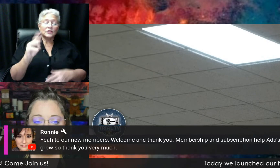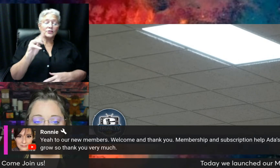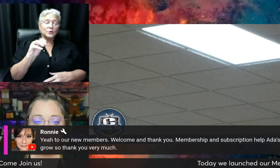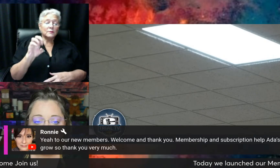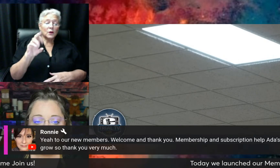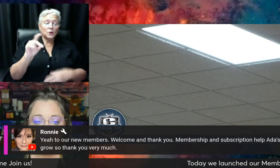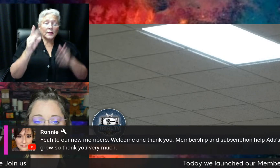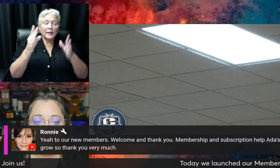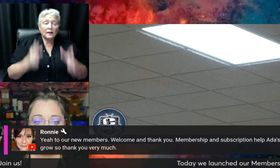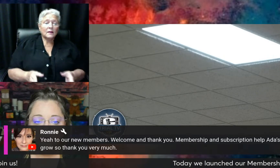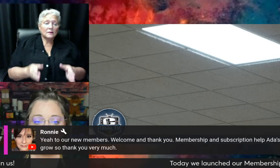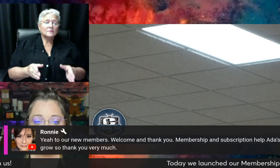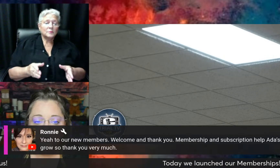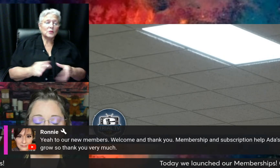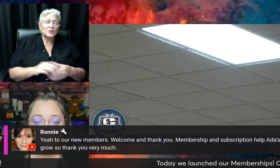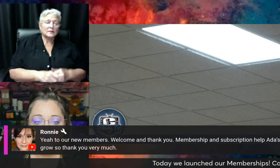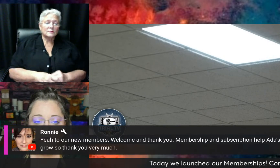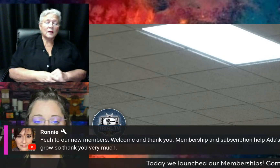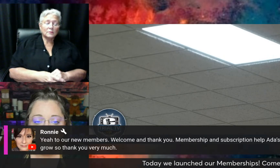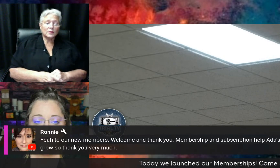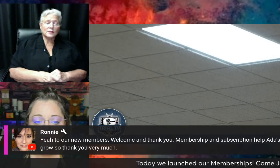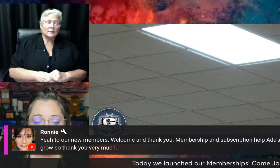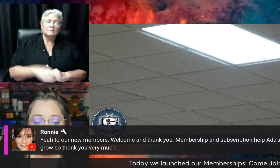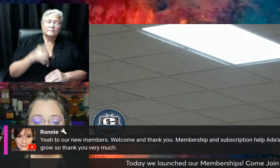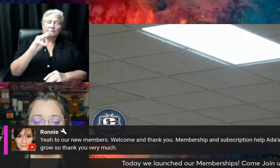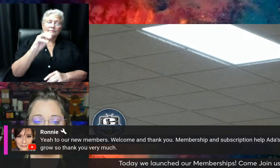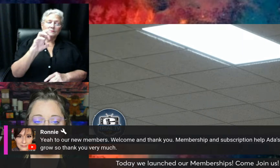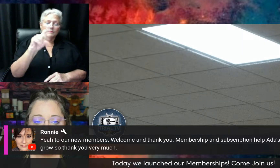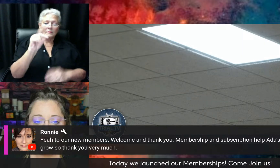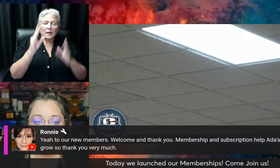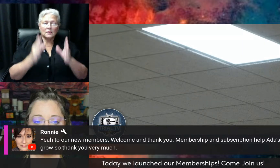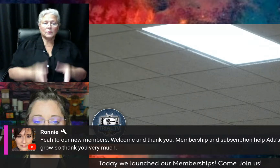I just do MOD person. Mod person.